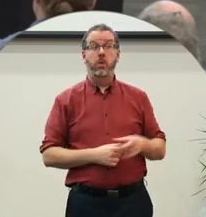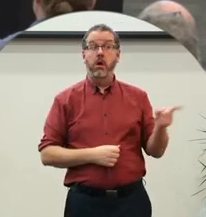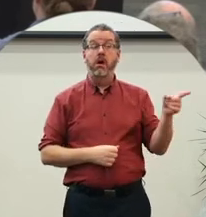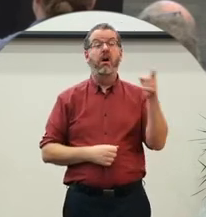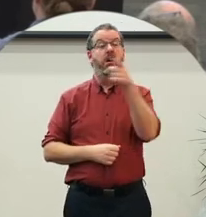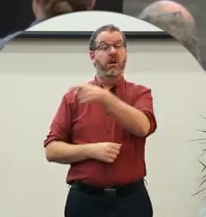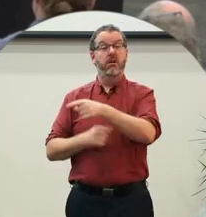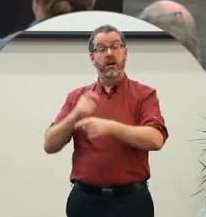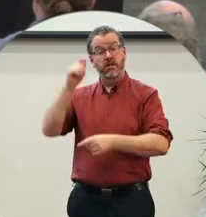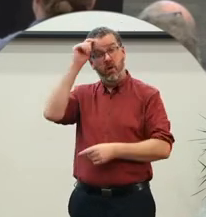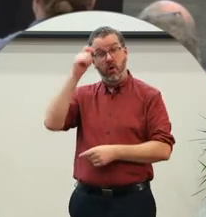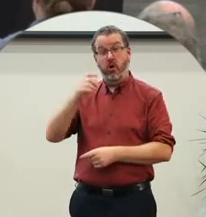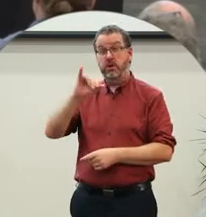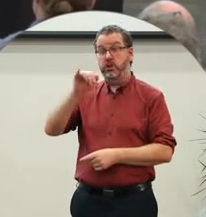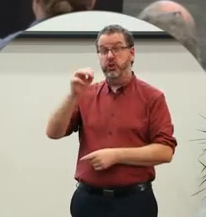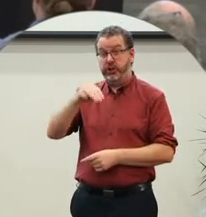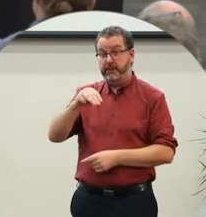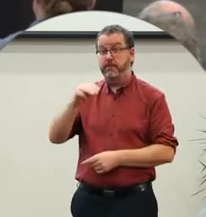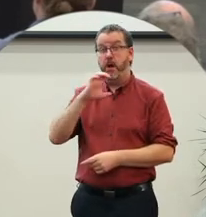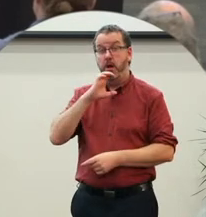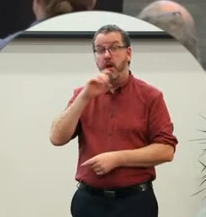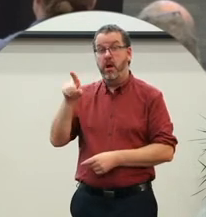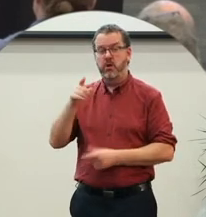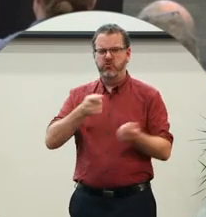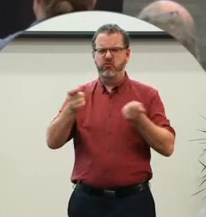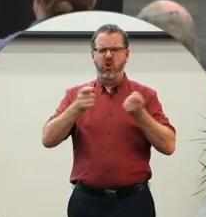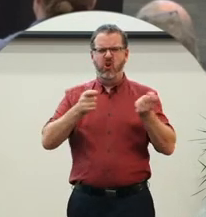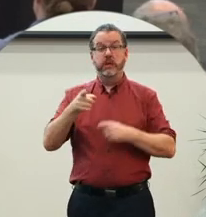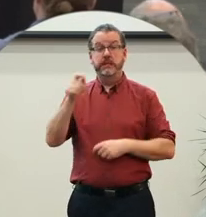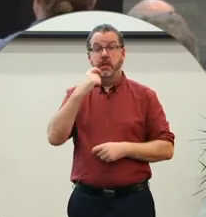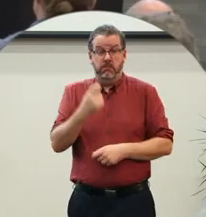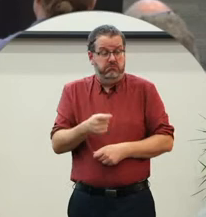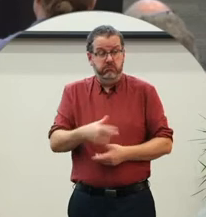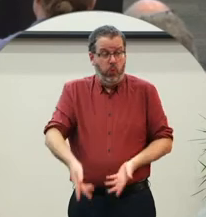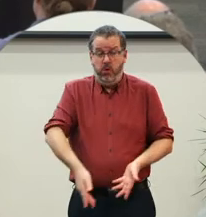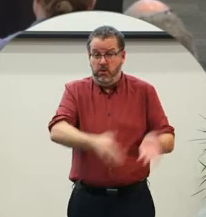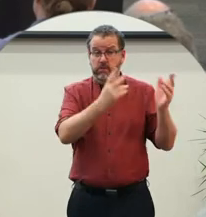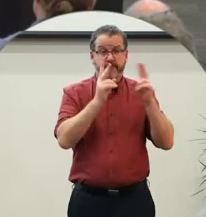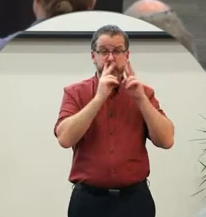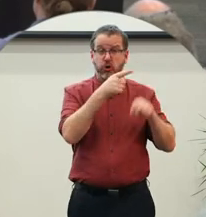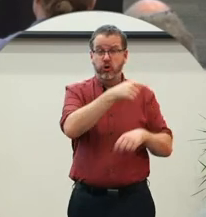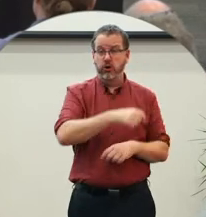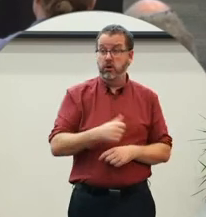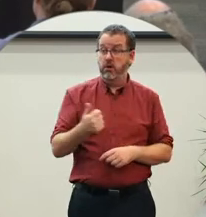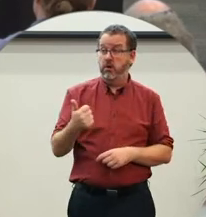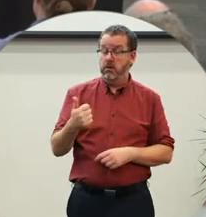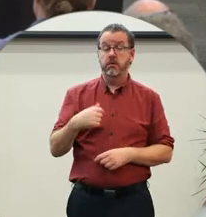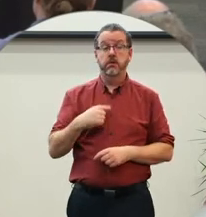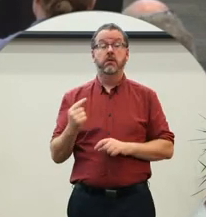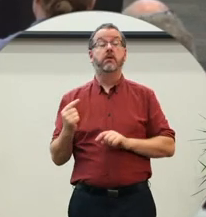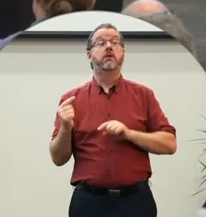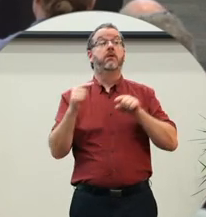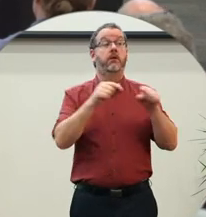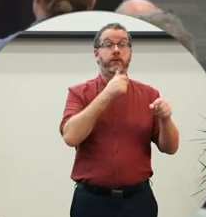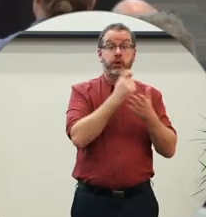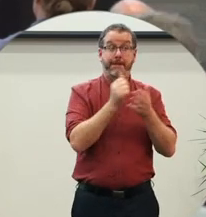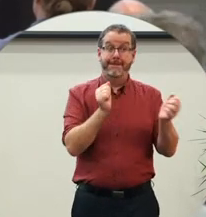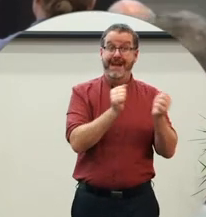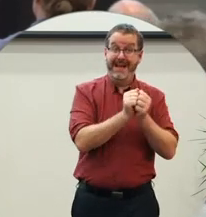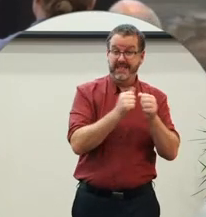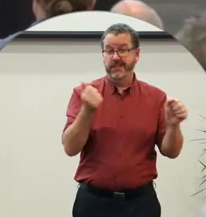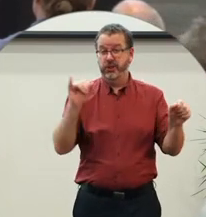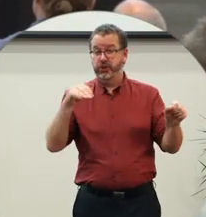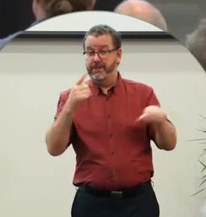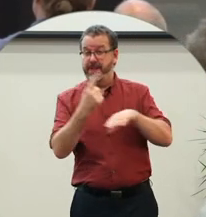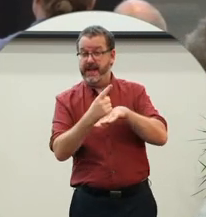all controlling over it, but he said, no, you can go along and see her. And the first day I went to see her, Jim was there. And then I said, oh, I'm going down